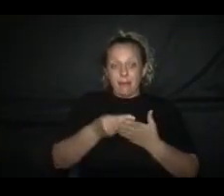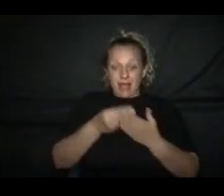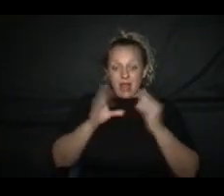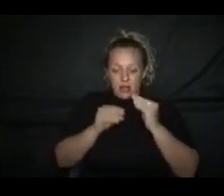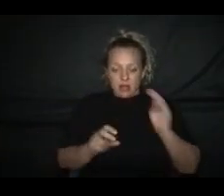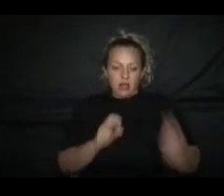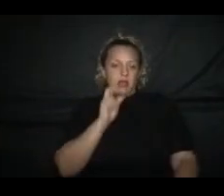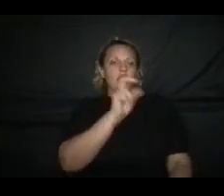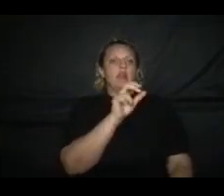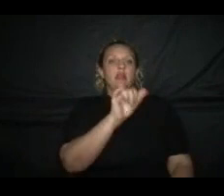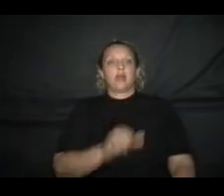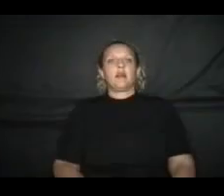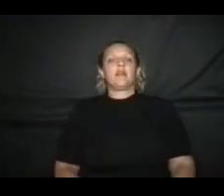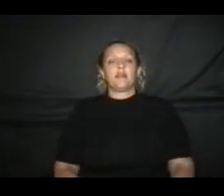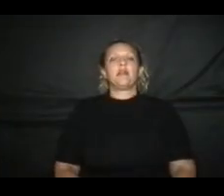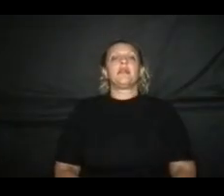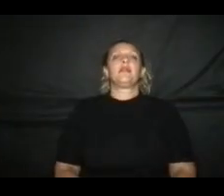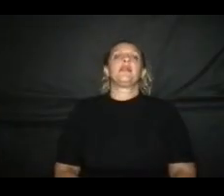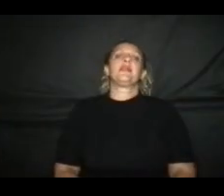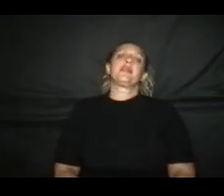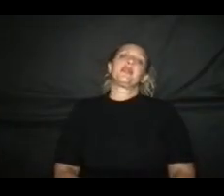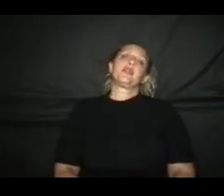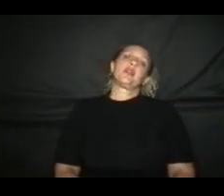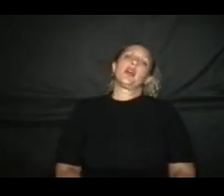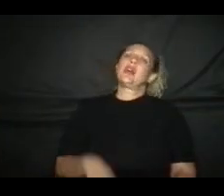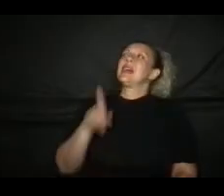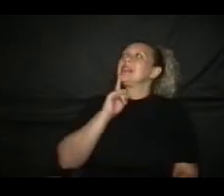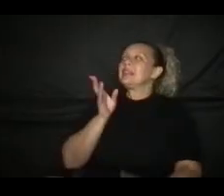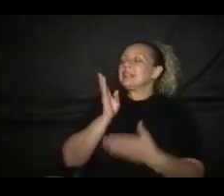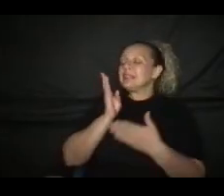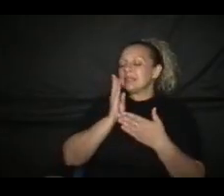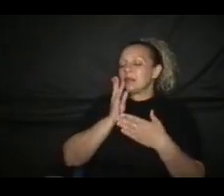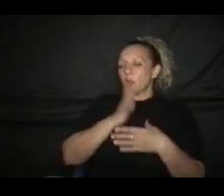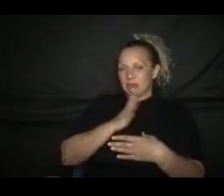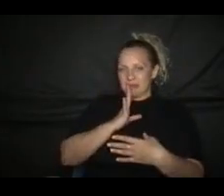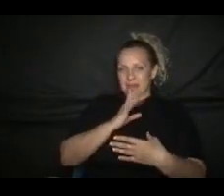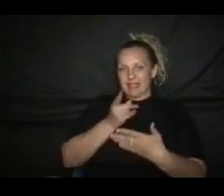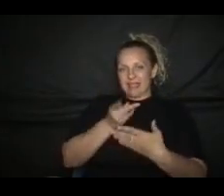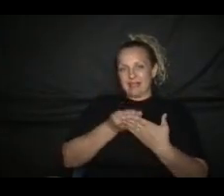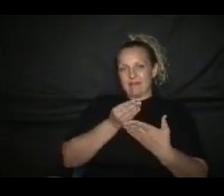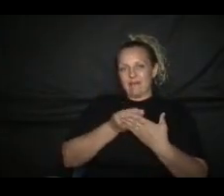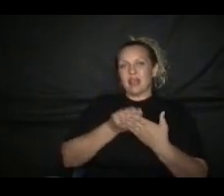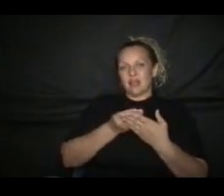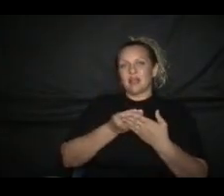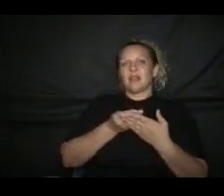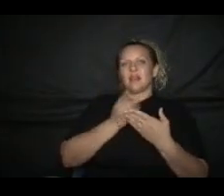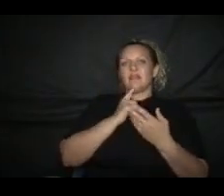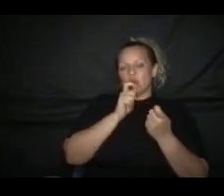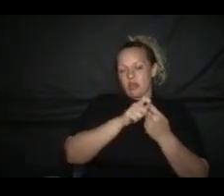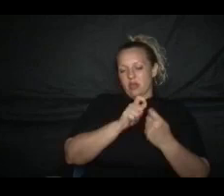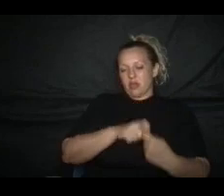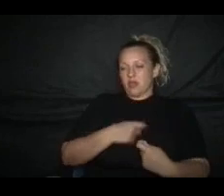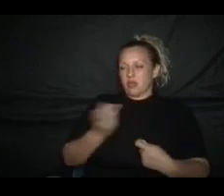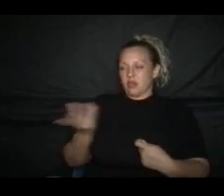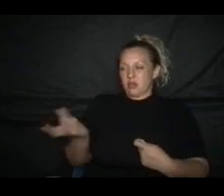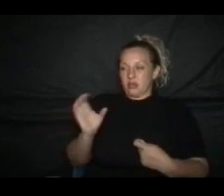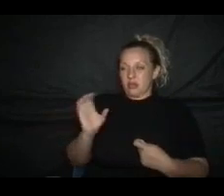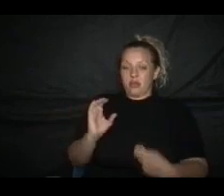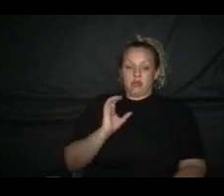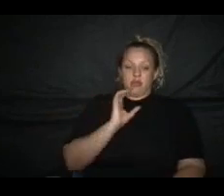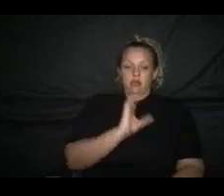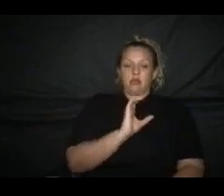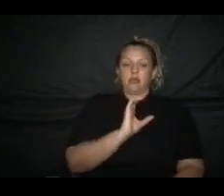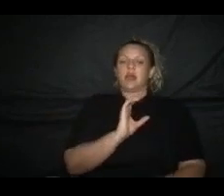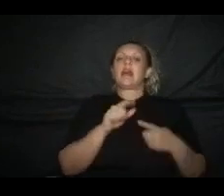funding mechanism. It's essentially a funding mechanism for the projects that we're outlining. So these projects will eventually be adopted into